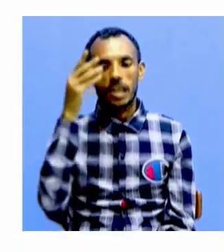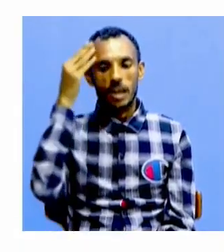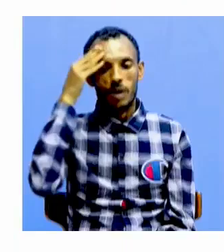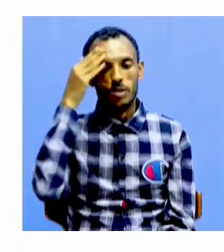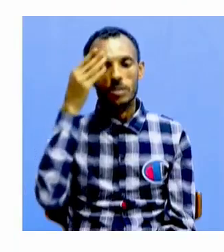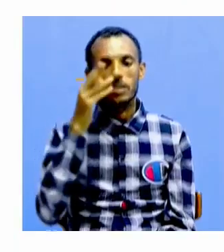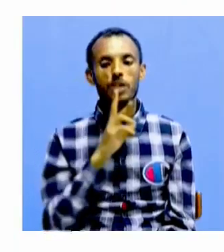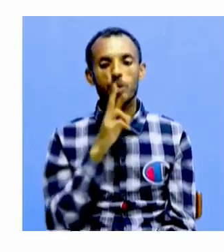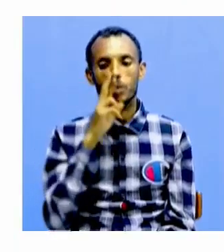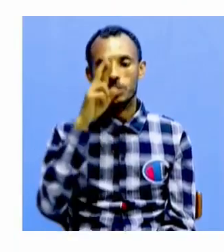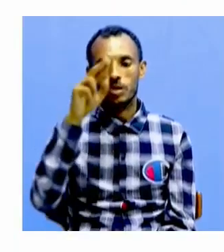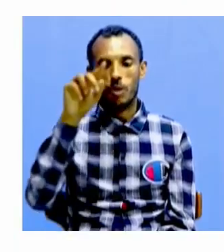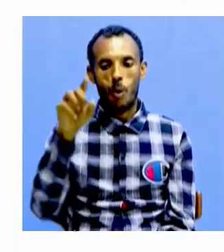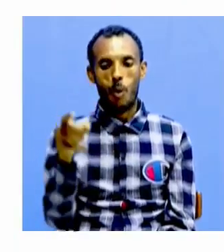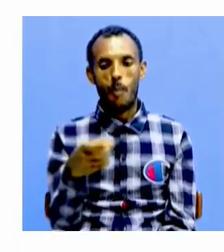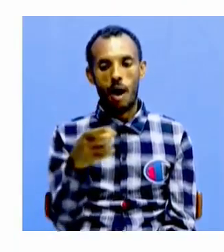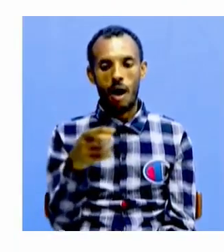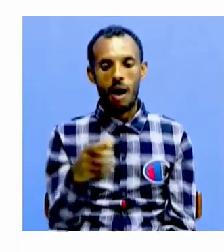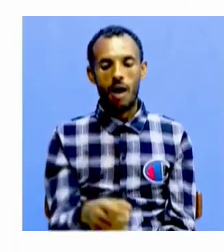comma,